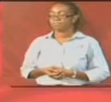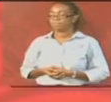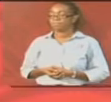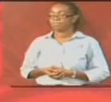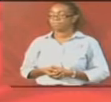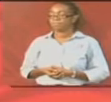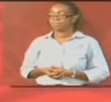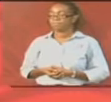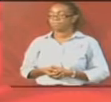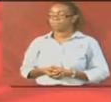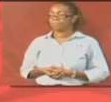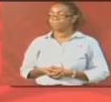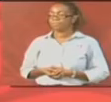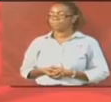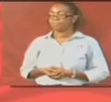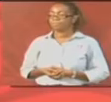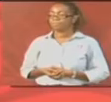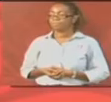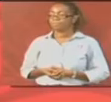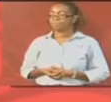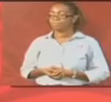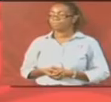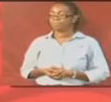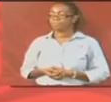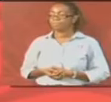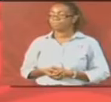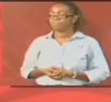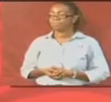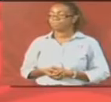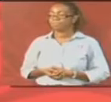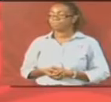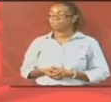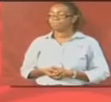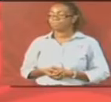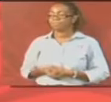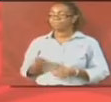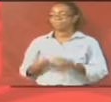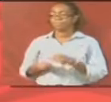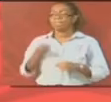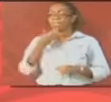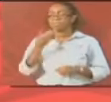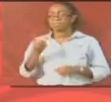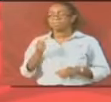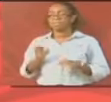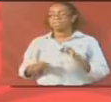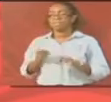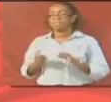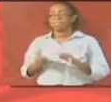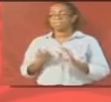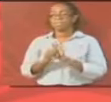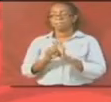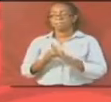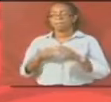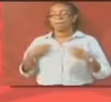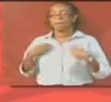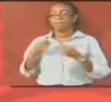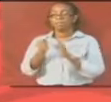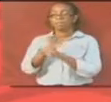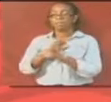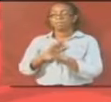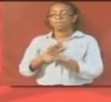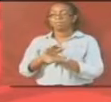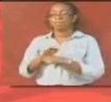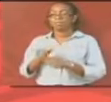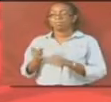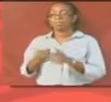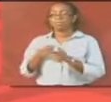Thank you for the question. It asked about whether there might be a pandemic within a pandemic. Well, I think we need to look